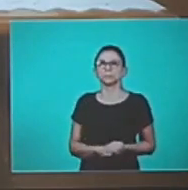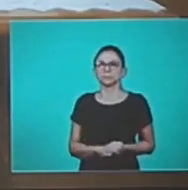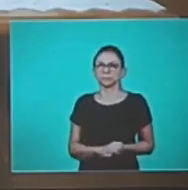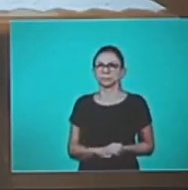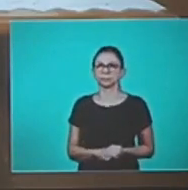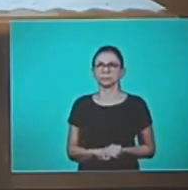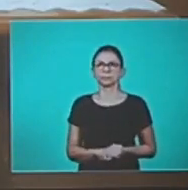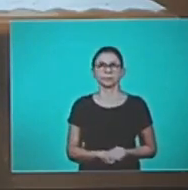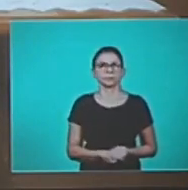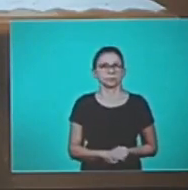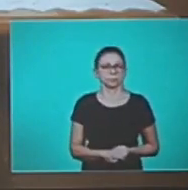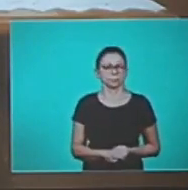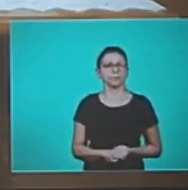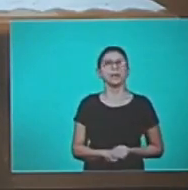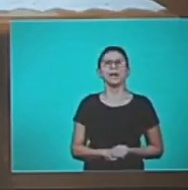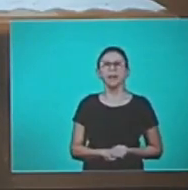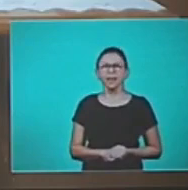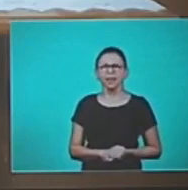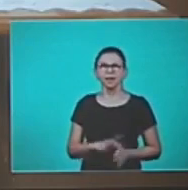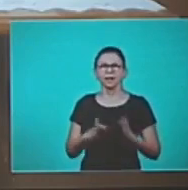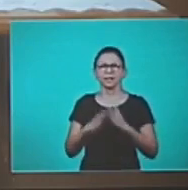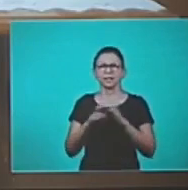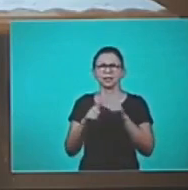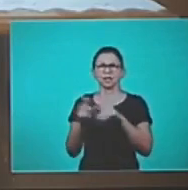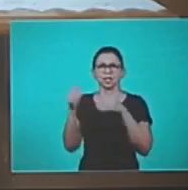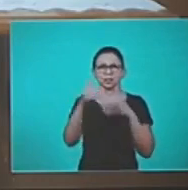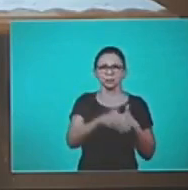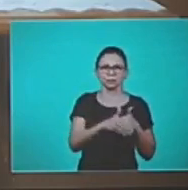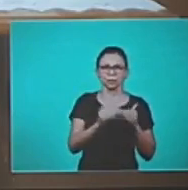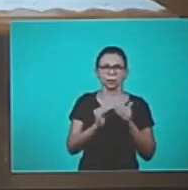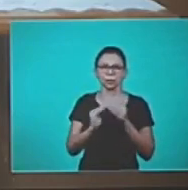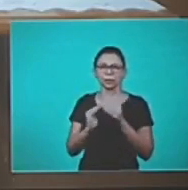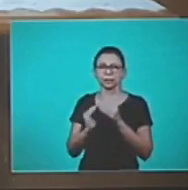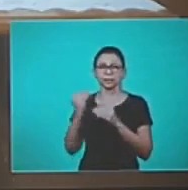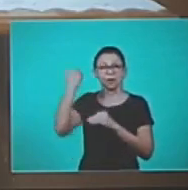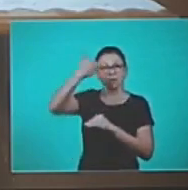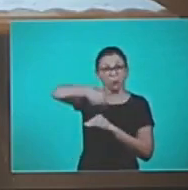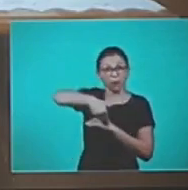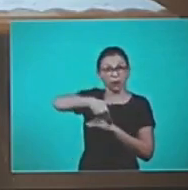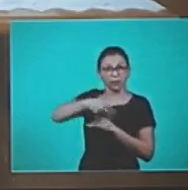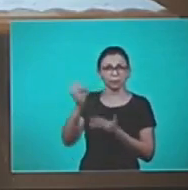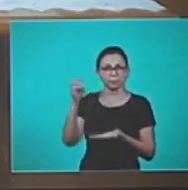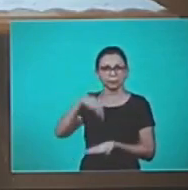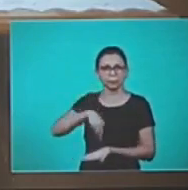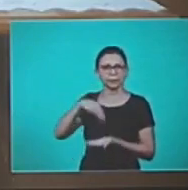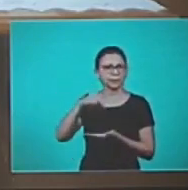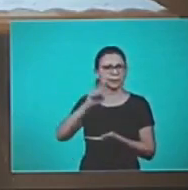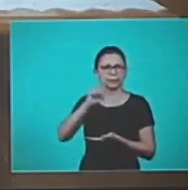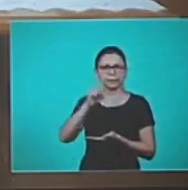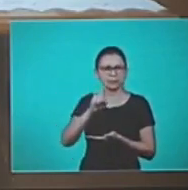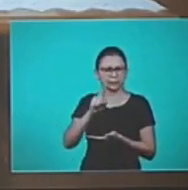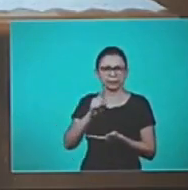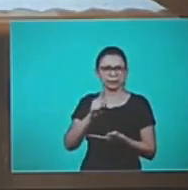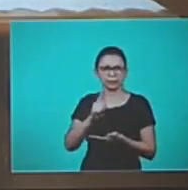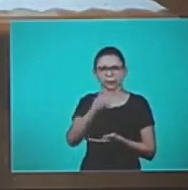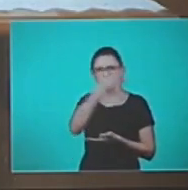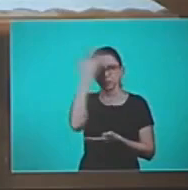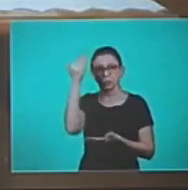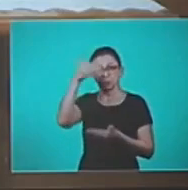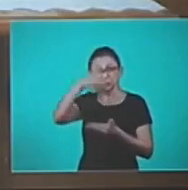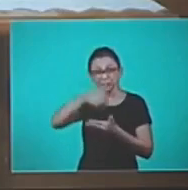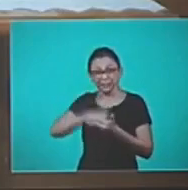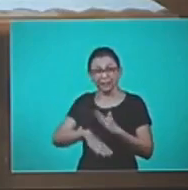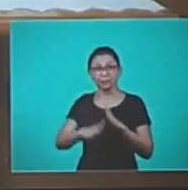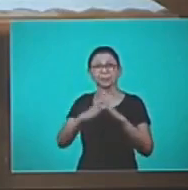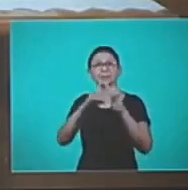is the church that is not part of Maranatha. Is this true? No, the unfaithful church is